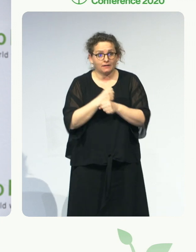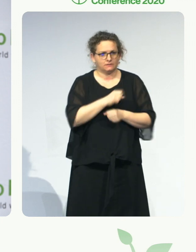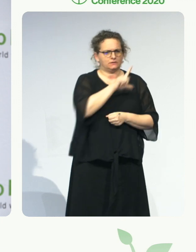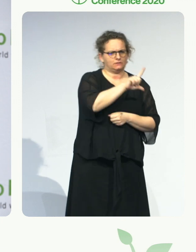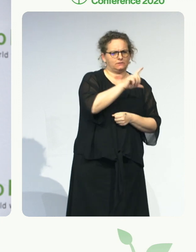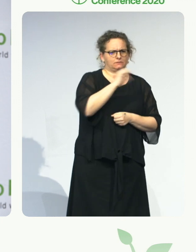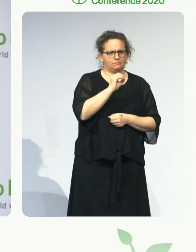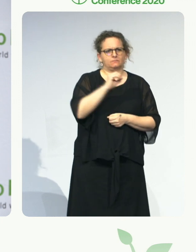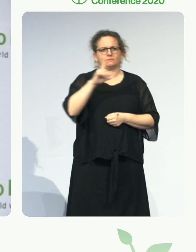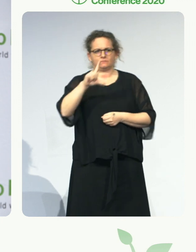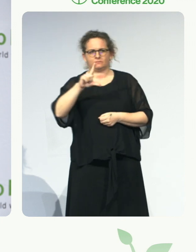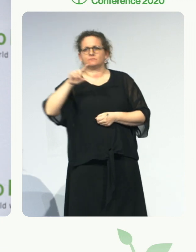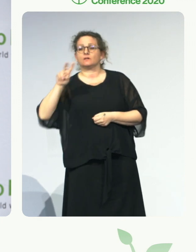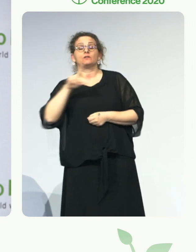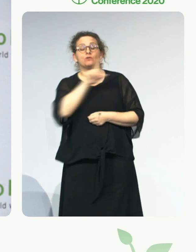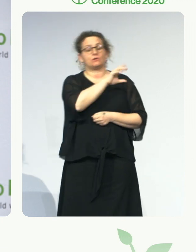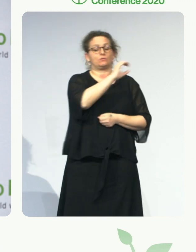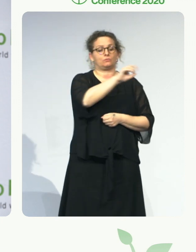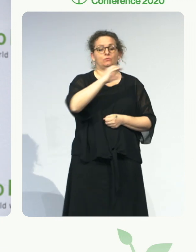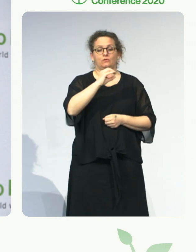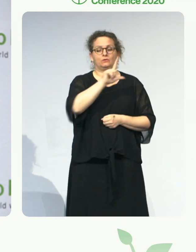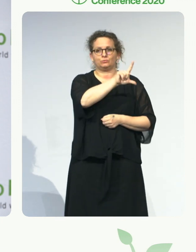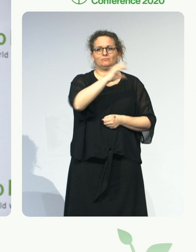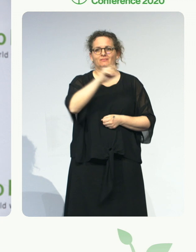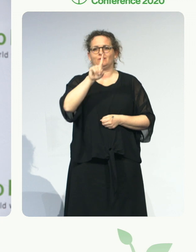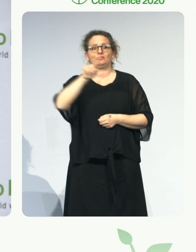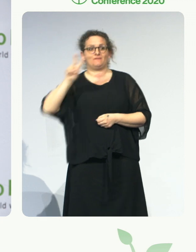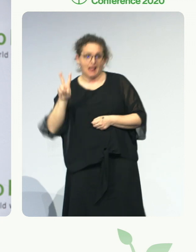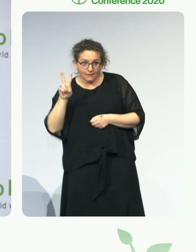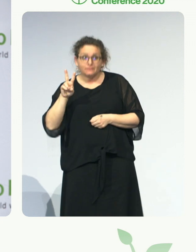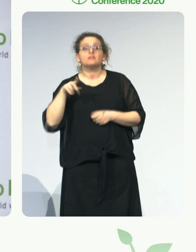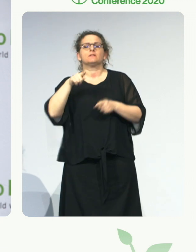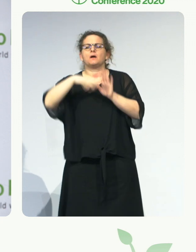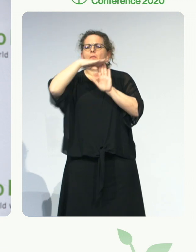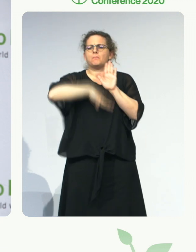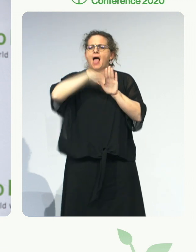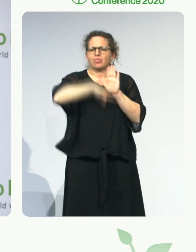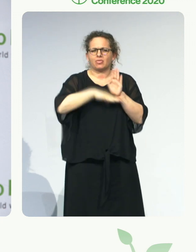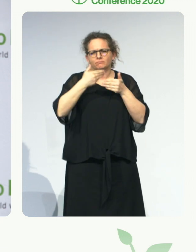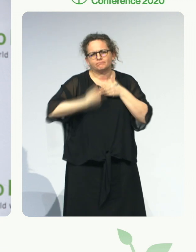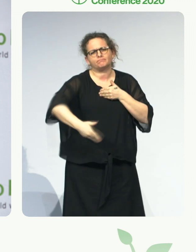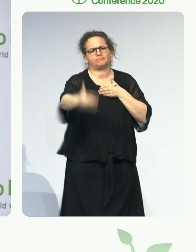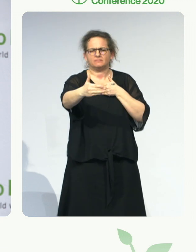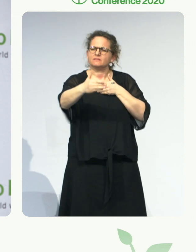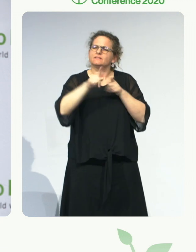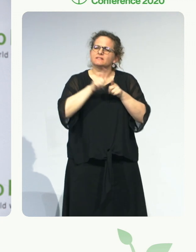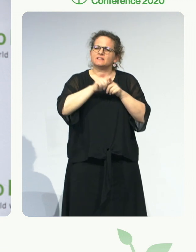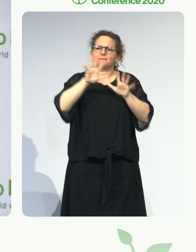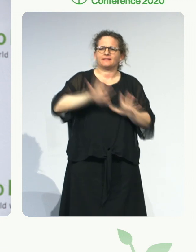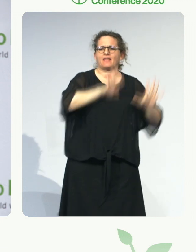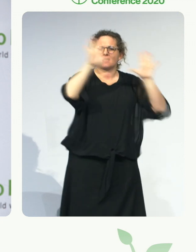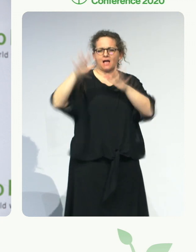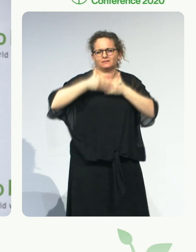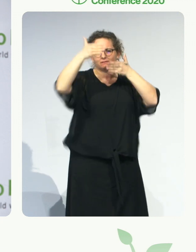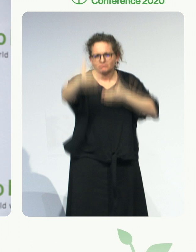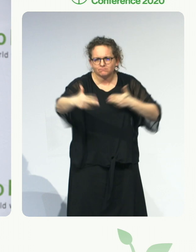the years 12 to 20 as a strategy to implement the CRPD. At the